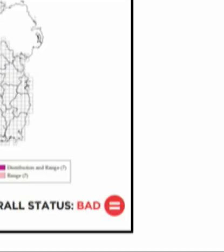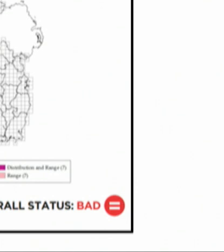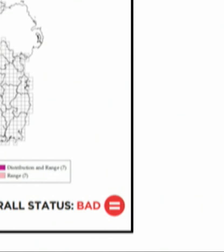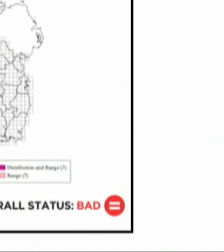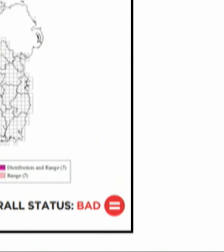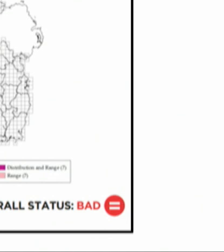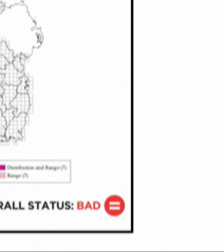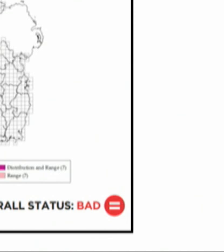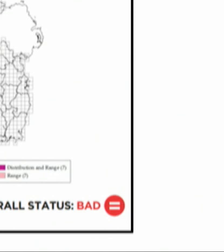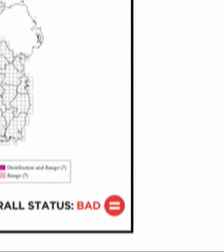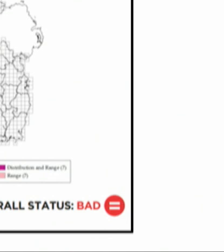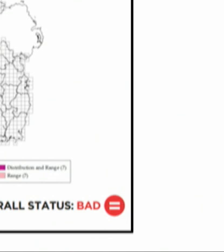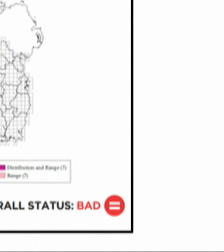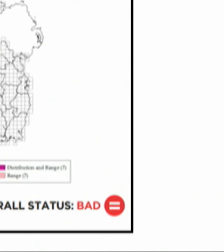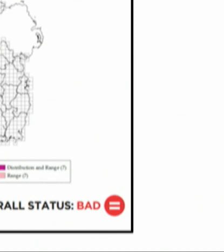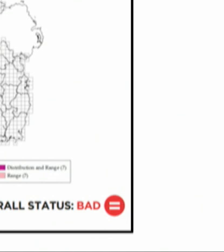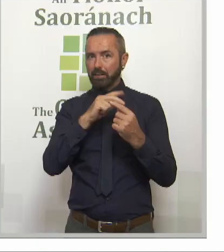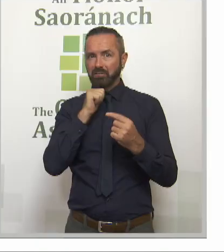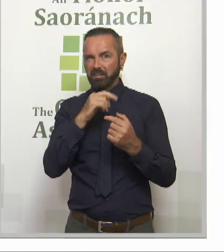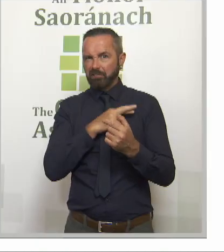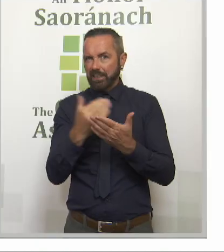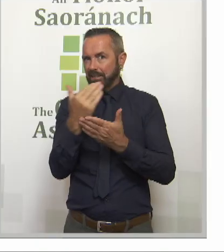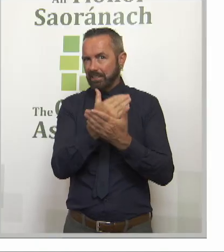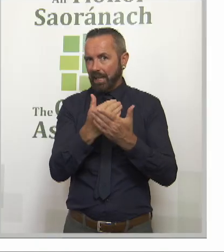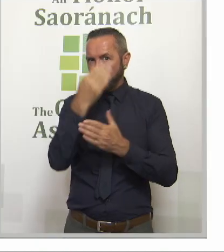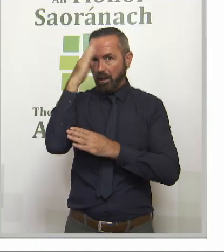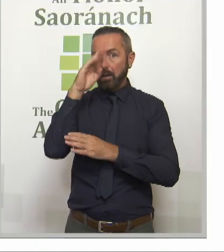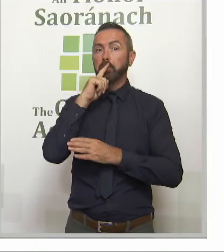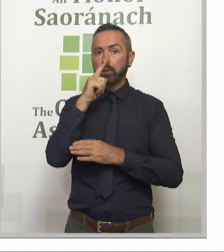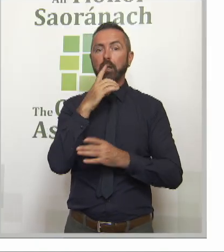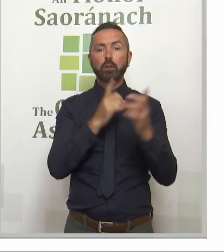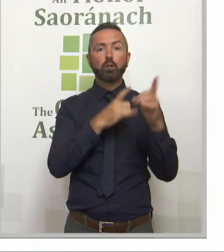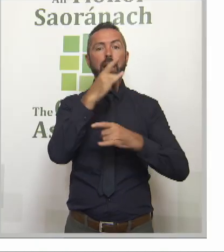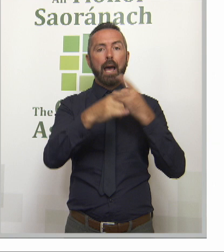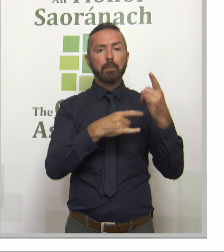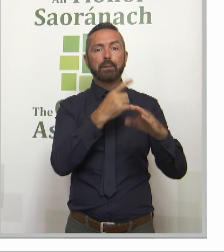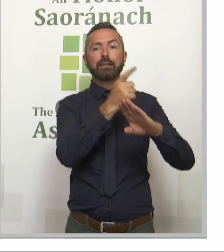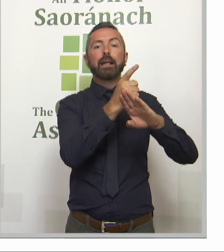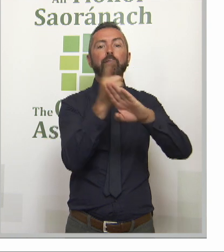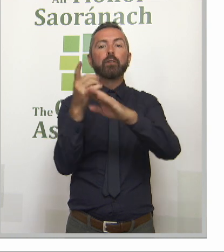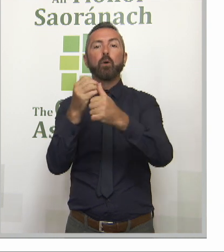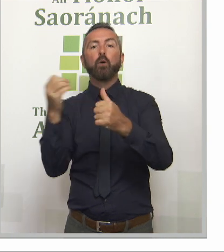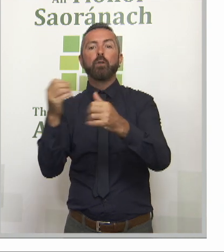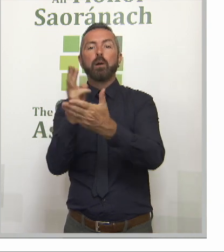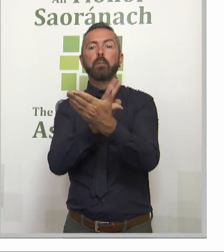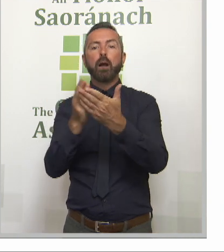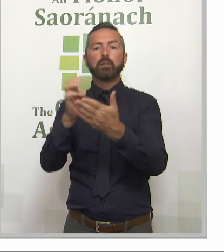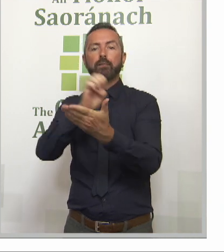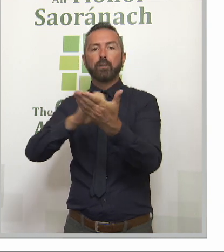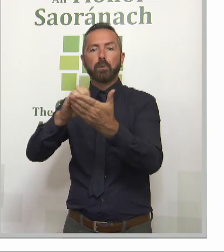and its conservation status is bad, I should point out that it does occur in other parts of Europe, so it's not one of the endemic species that I mentioned